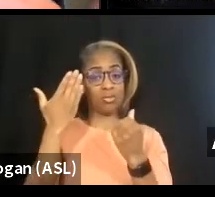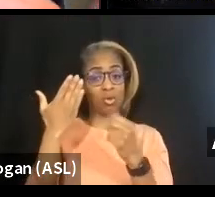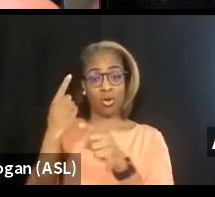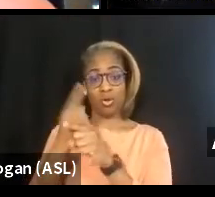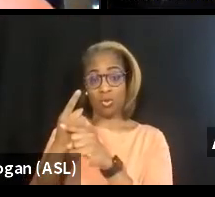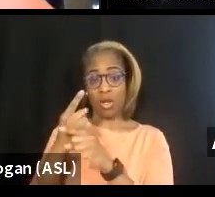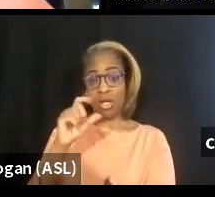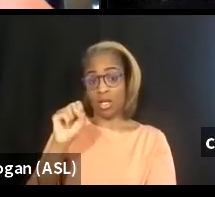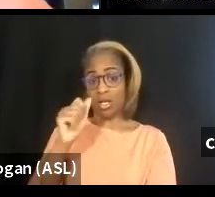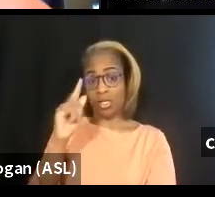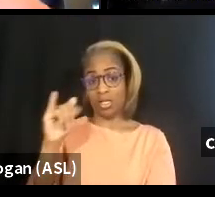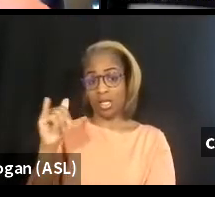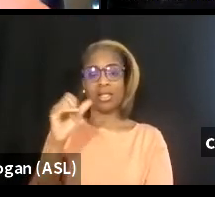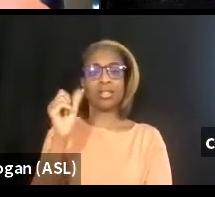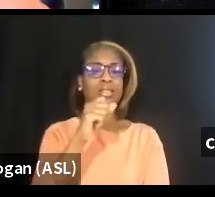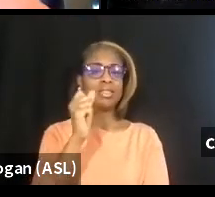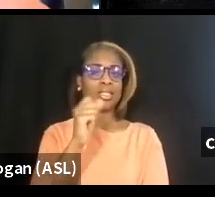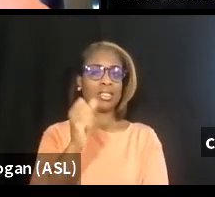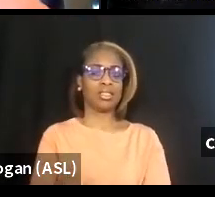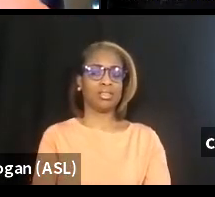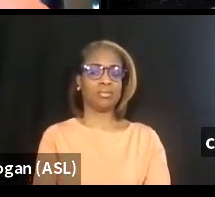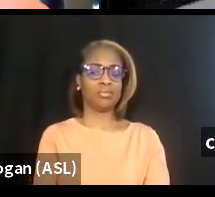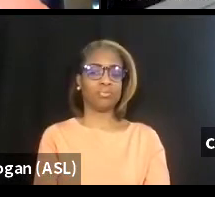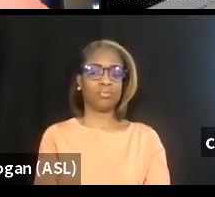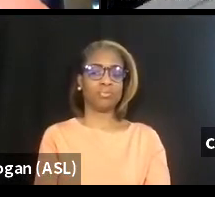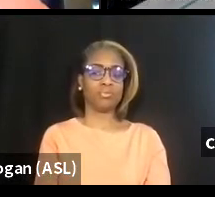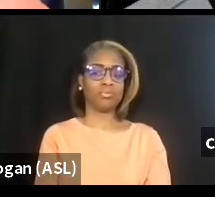Correct. All right.